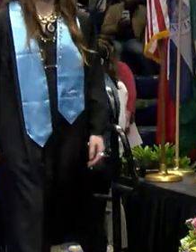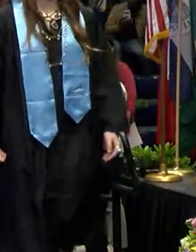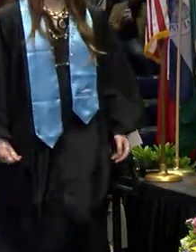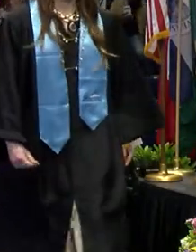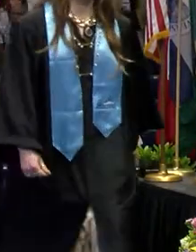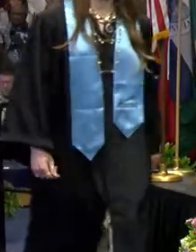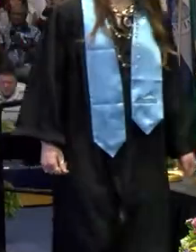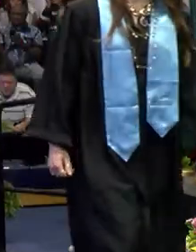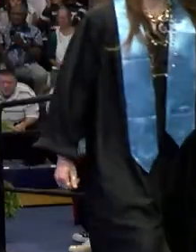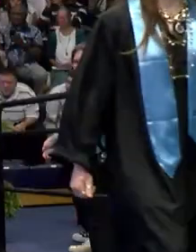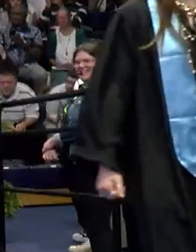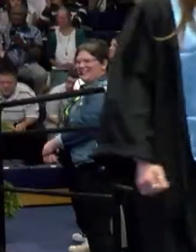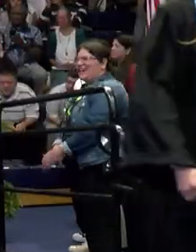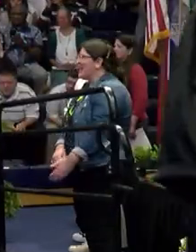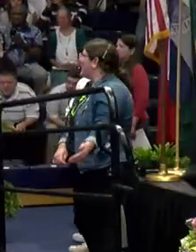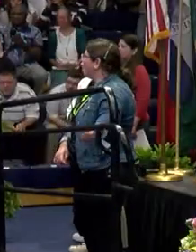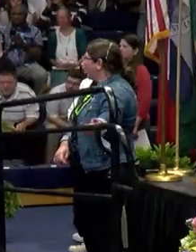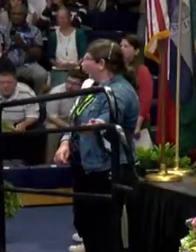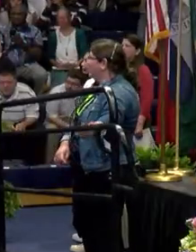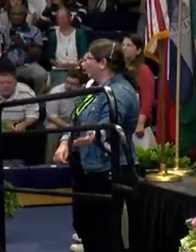Susanna Iris Moss.